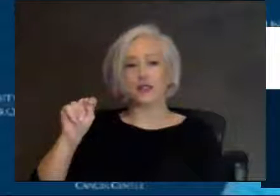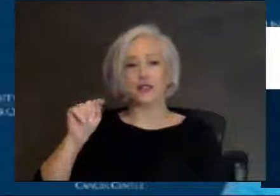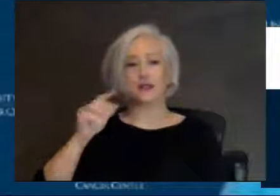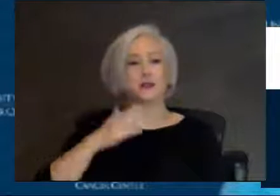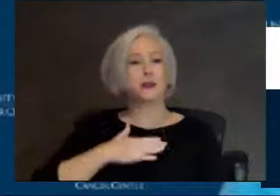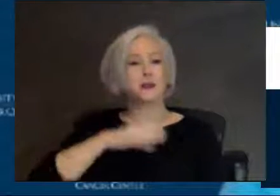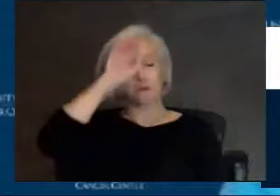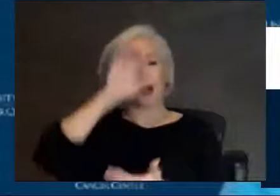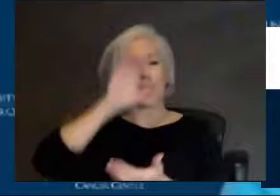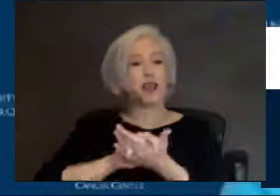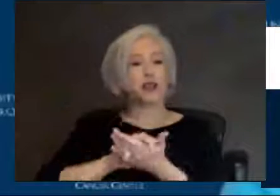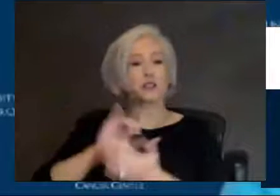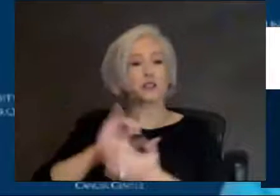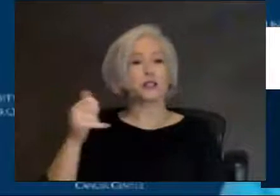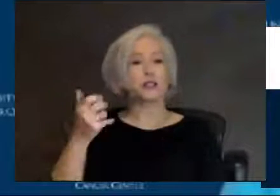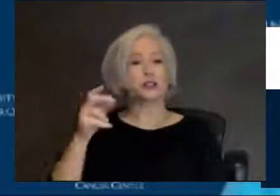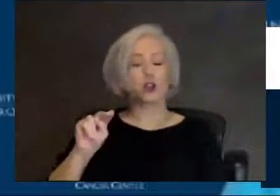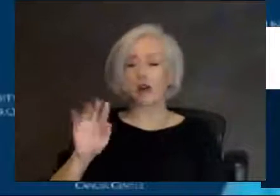cancer journey,